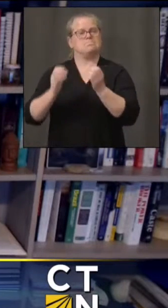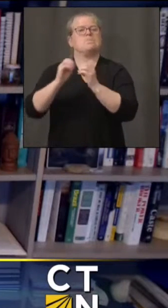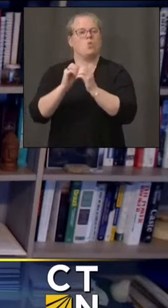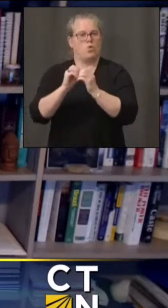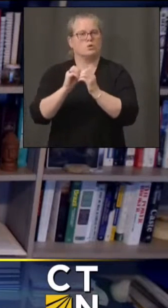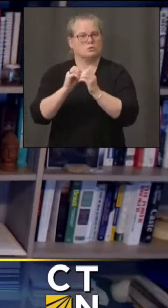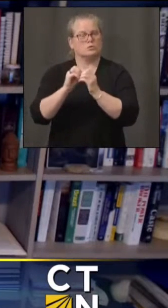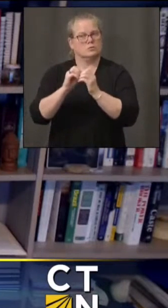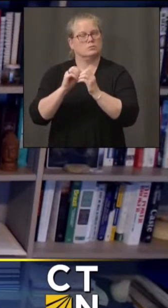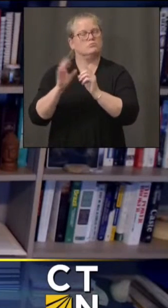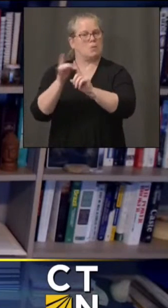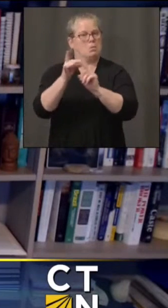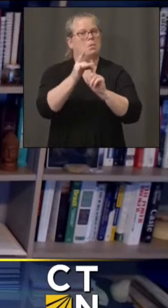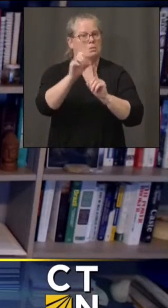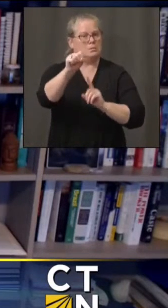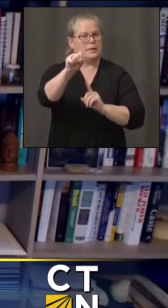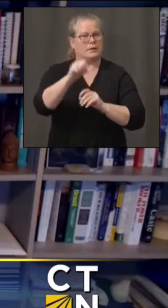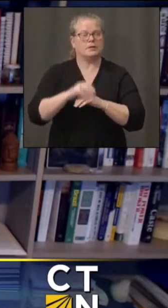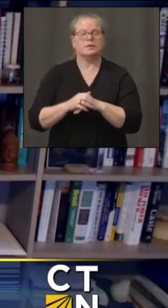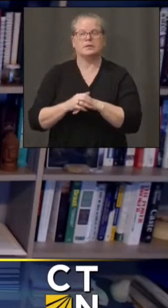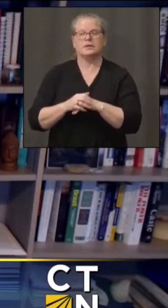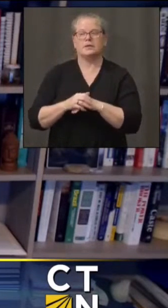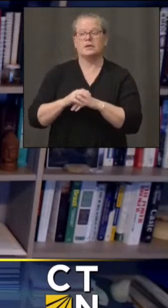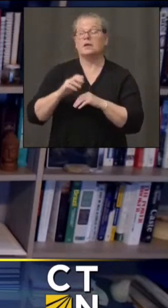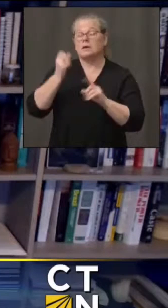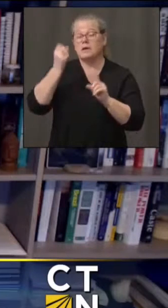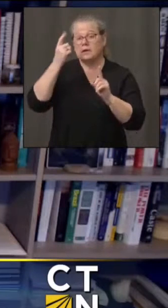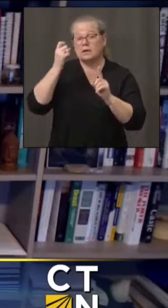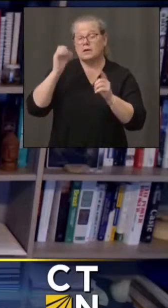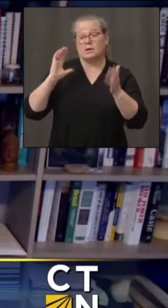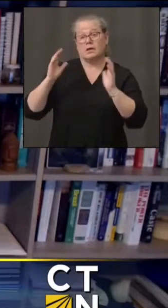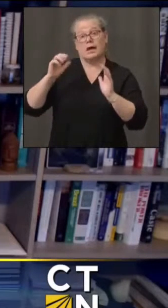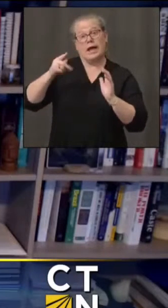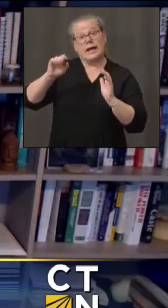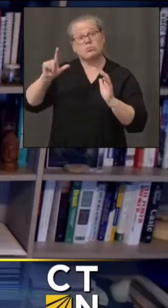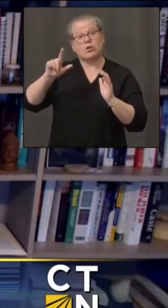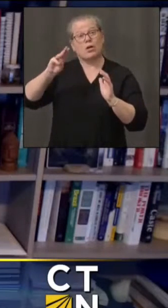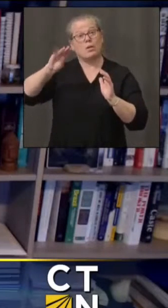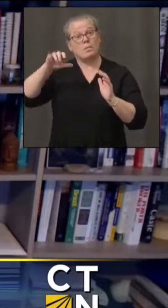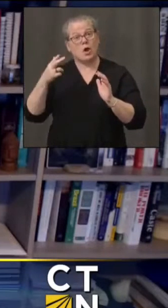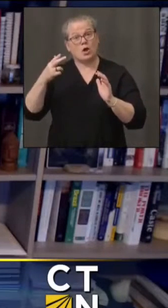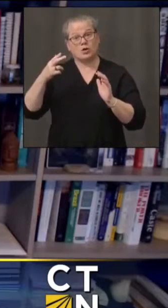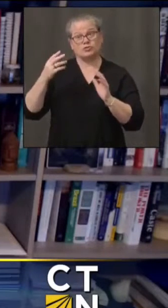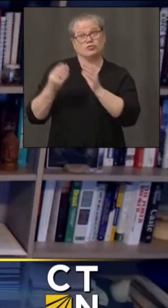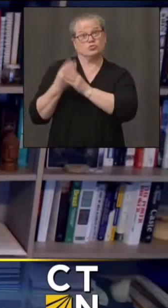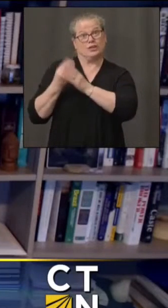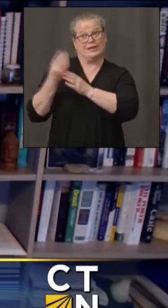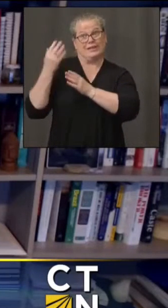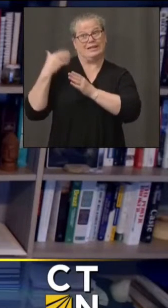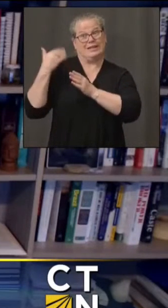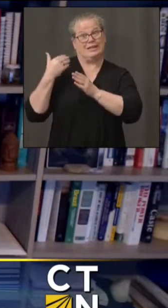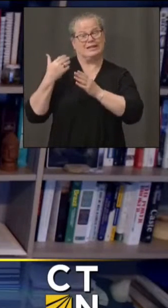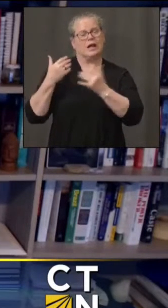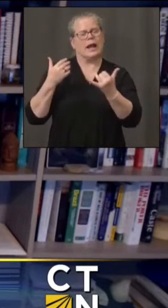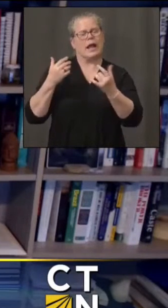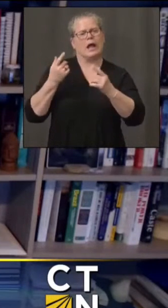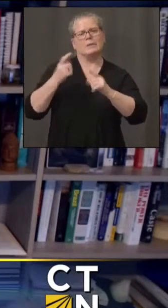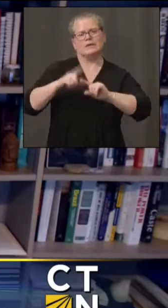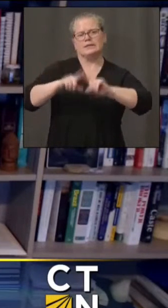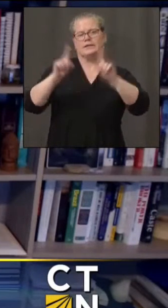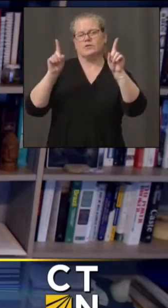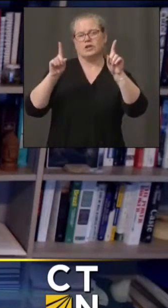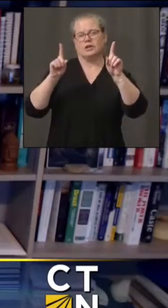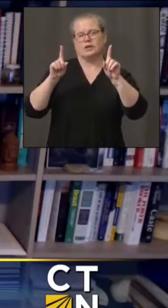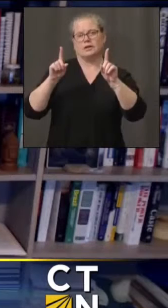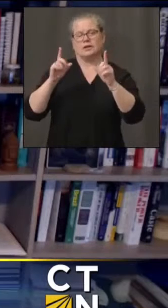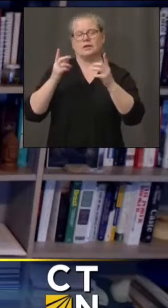and April, where this was a statewide phenomenon. What we're seeing is actually focal